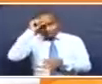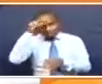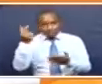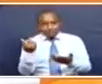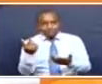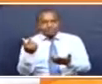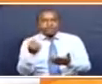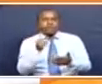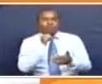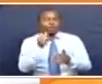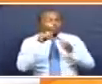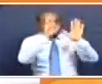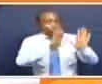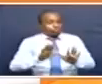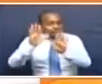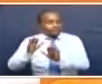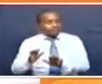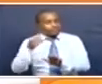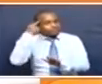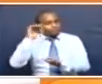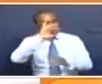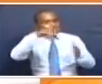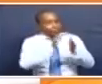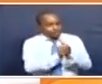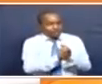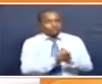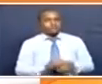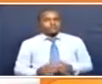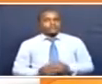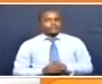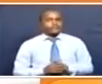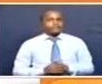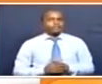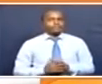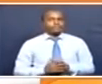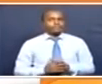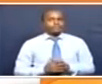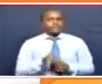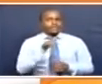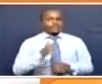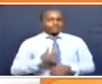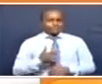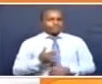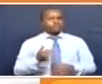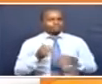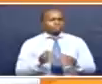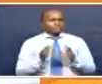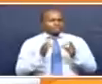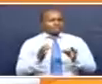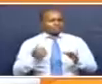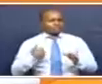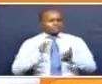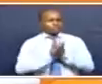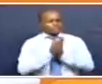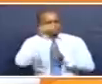were outrightly campaigning for the opposition. This feeling that when I become governor, all employees